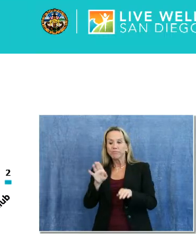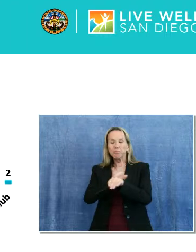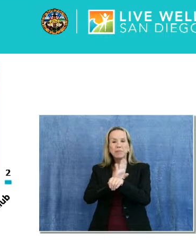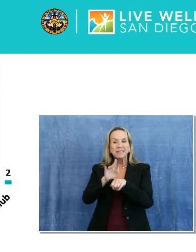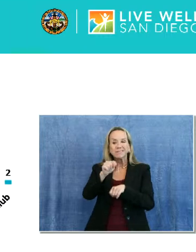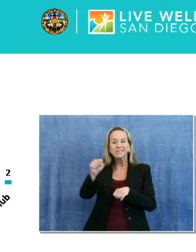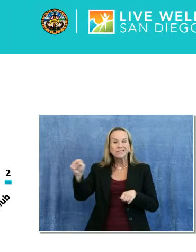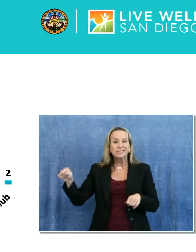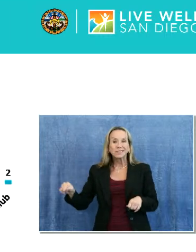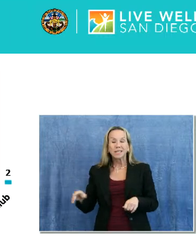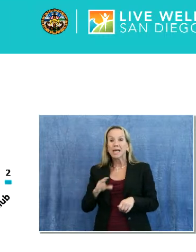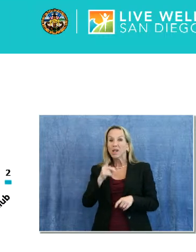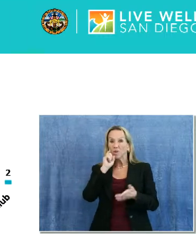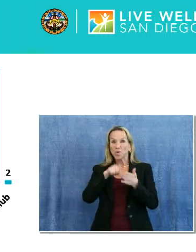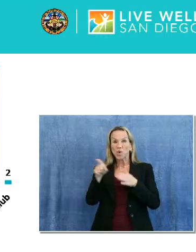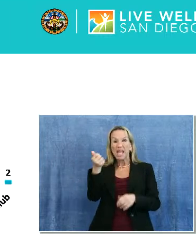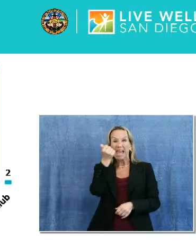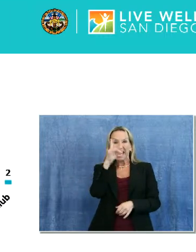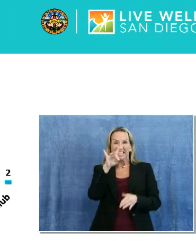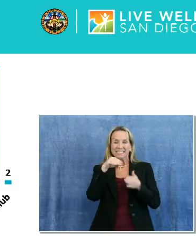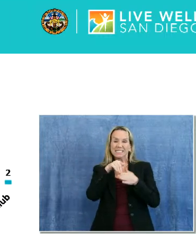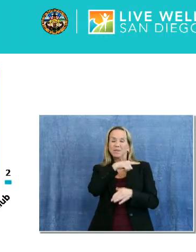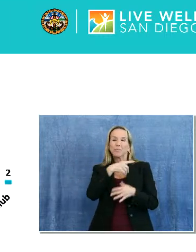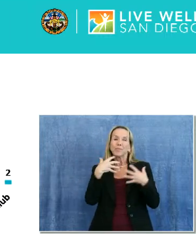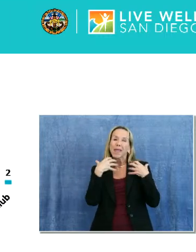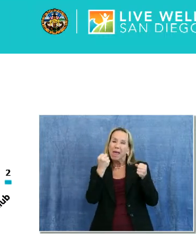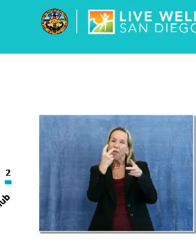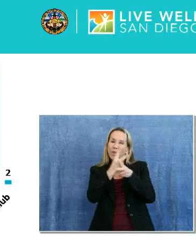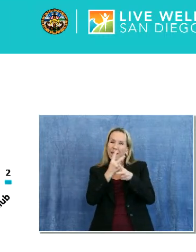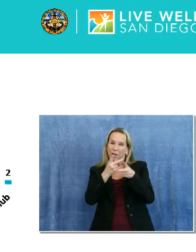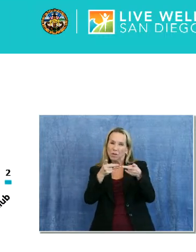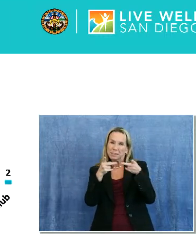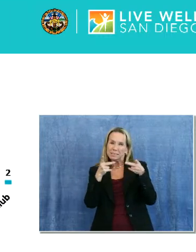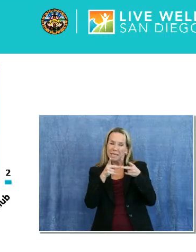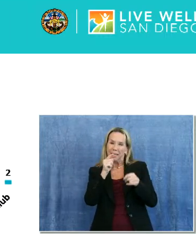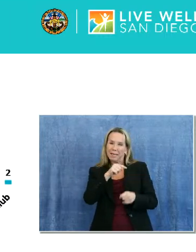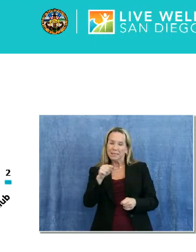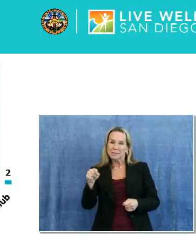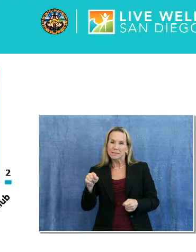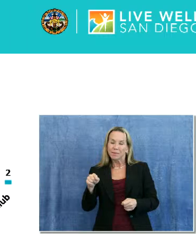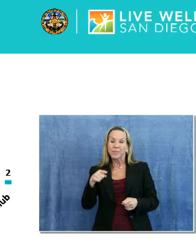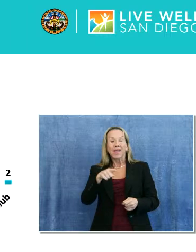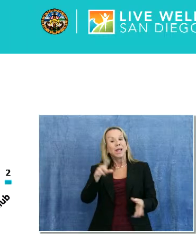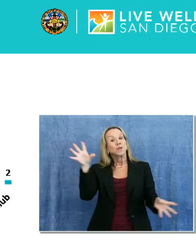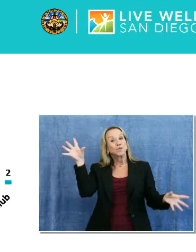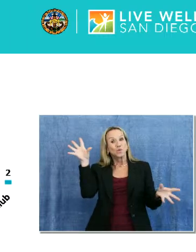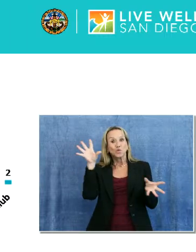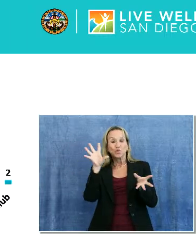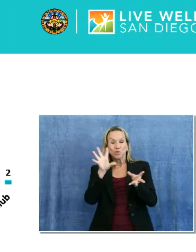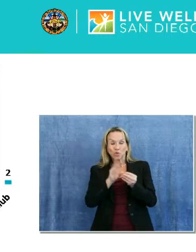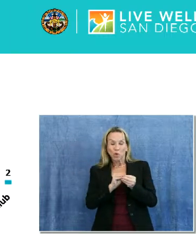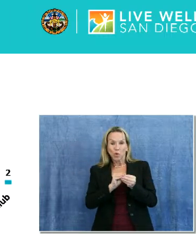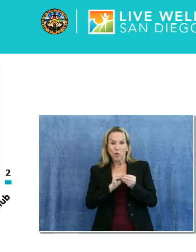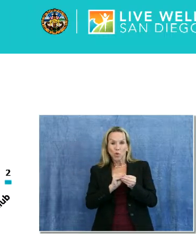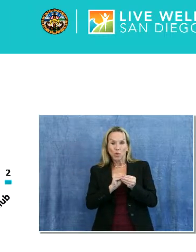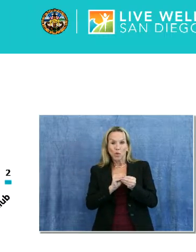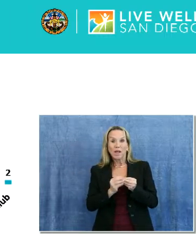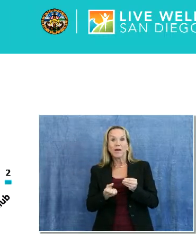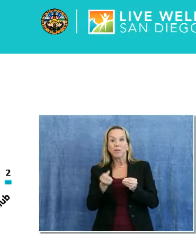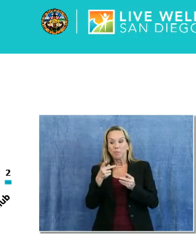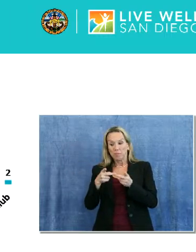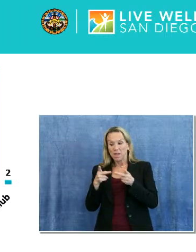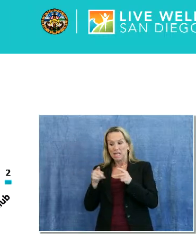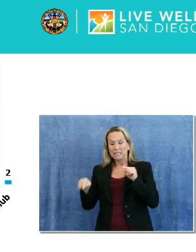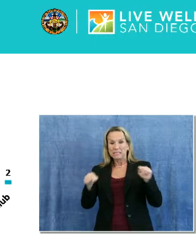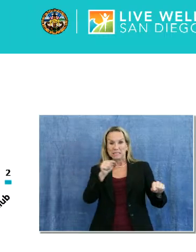businesses, and 18 in healthcare settings. And this, again, is the total number of settings for